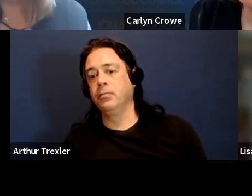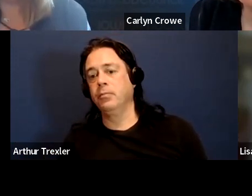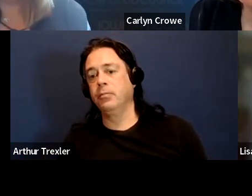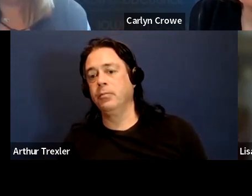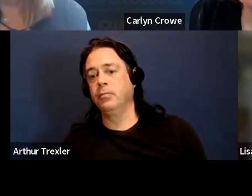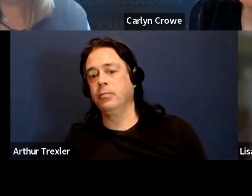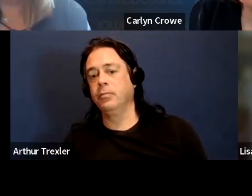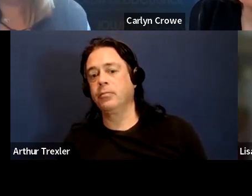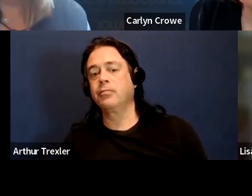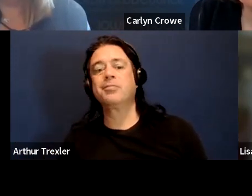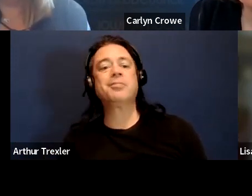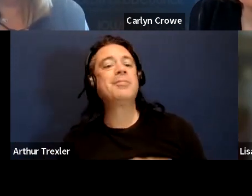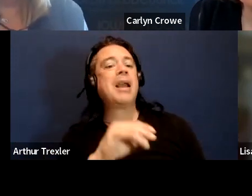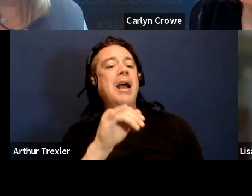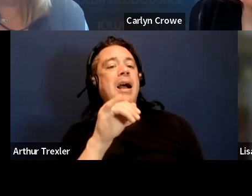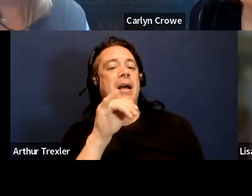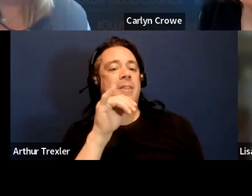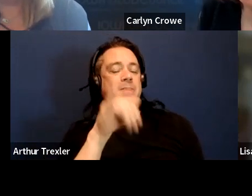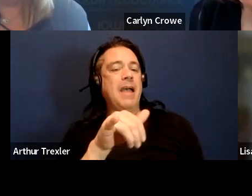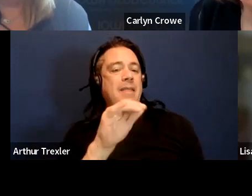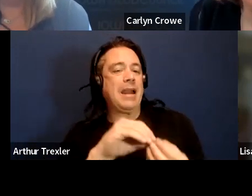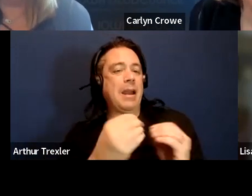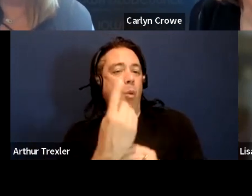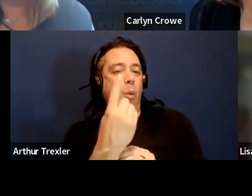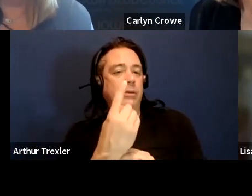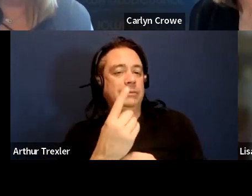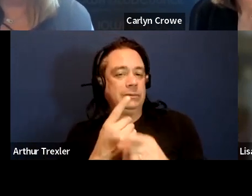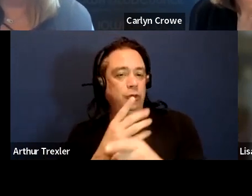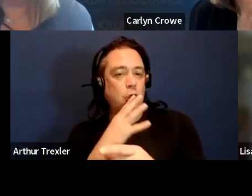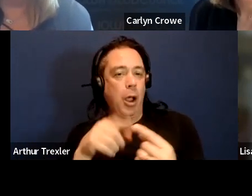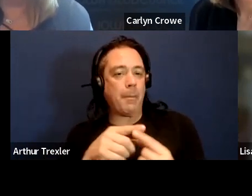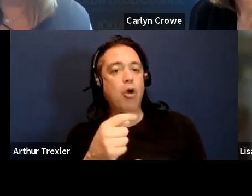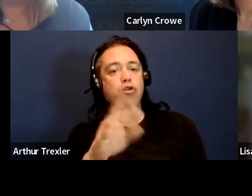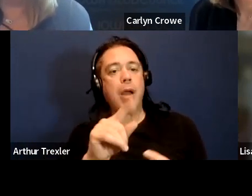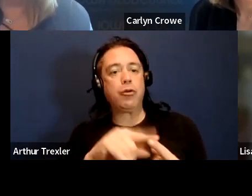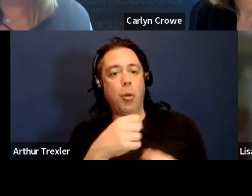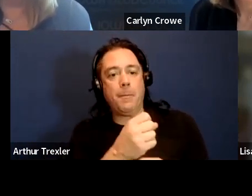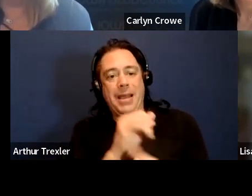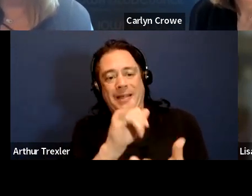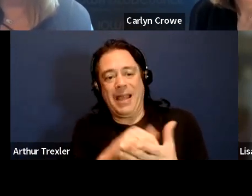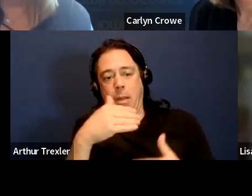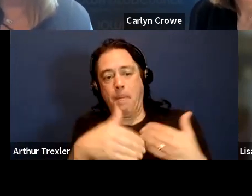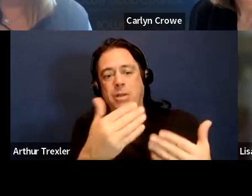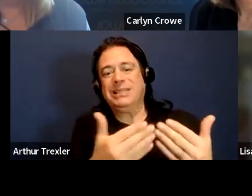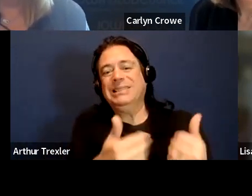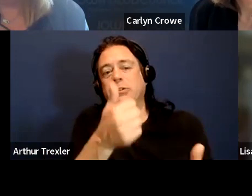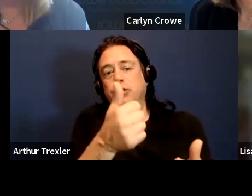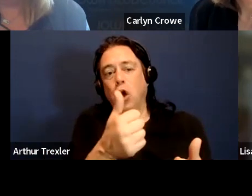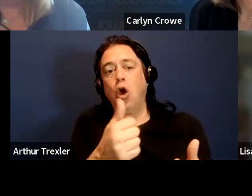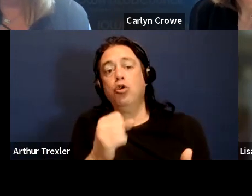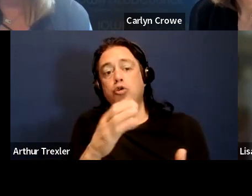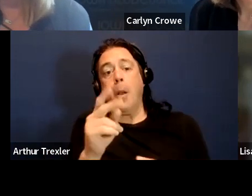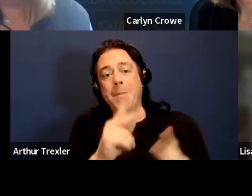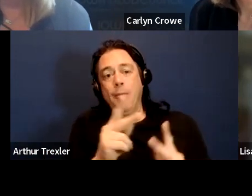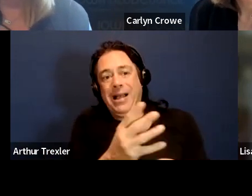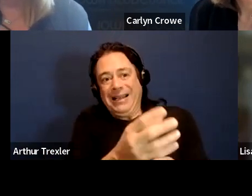And I think that's the whole process. That's what that whole number one that she talked about, Brady, was to try and make that process easier so that people are getting the services they need and are